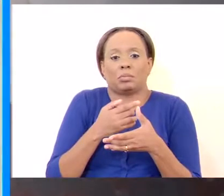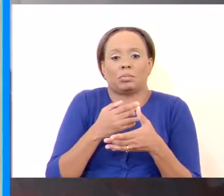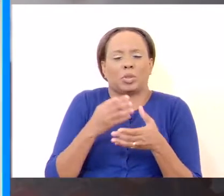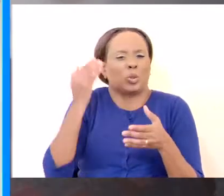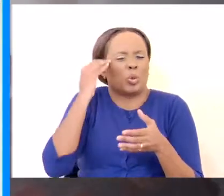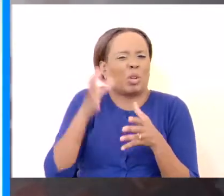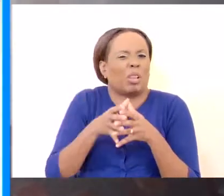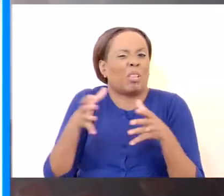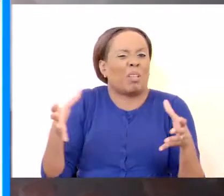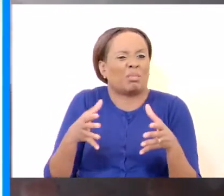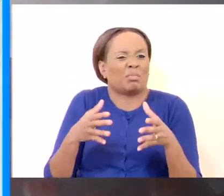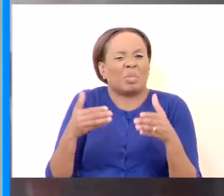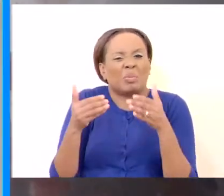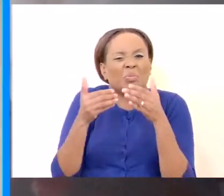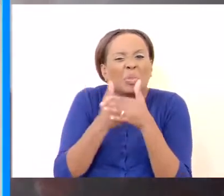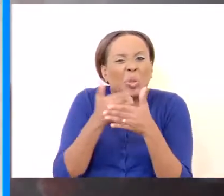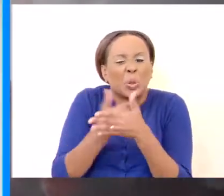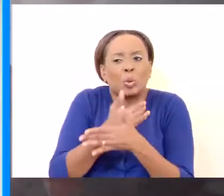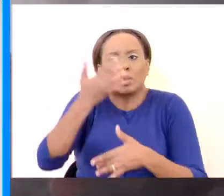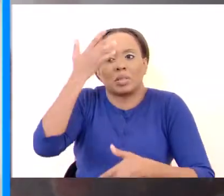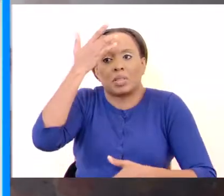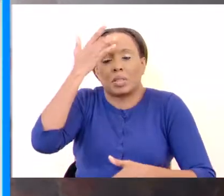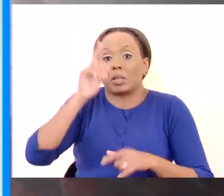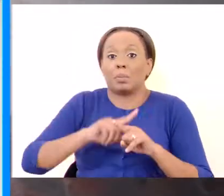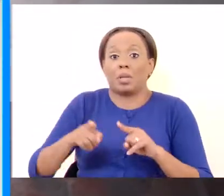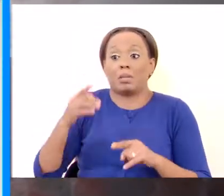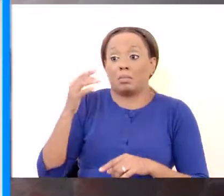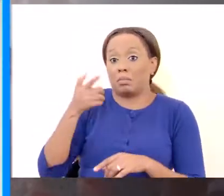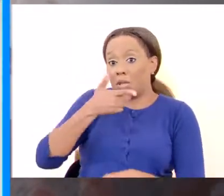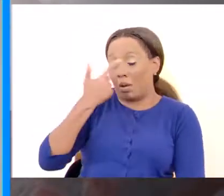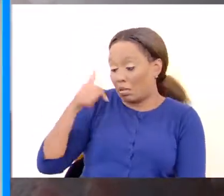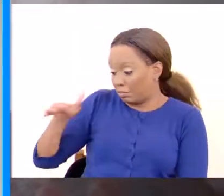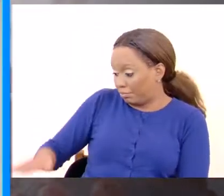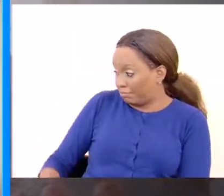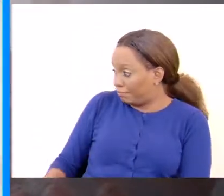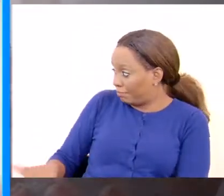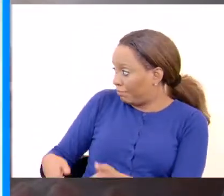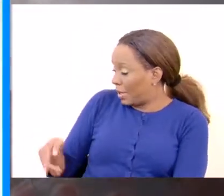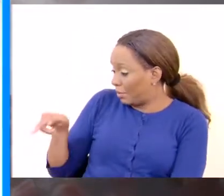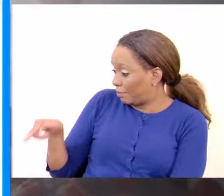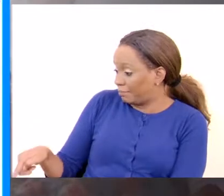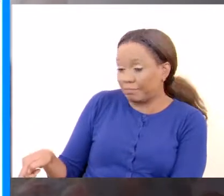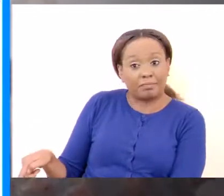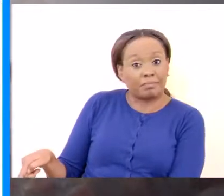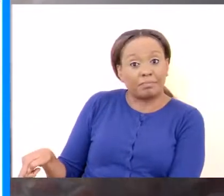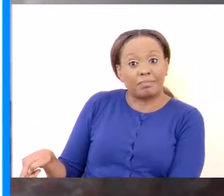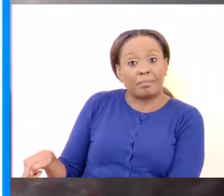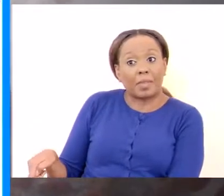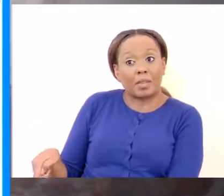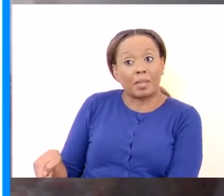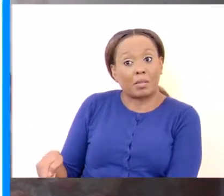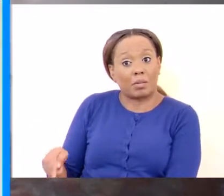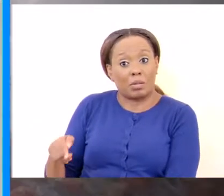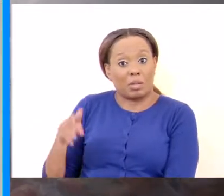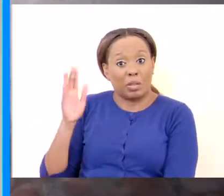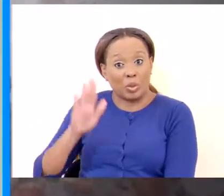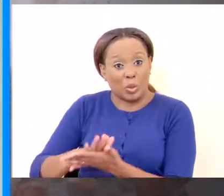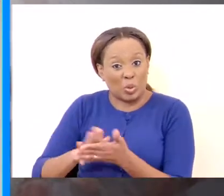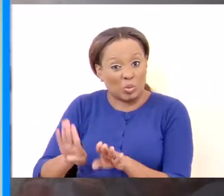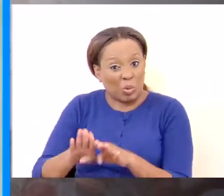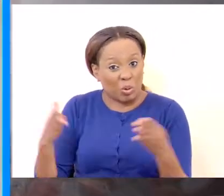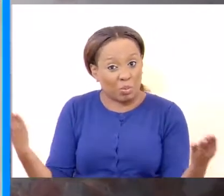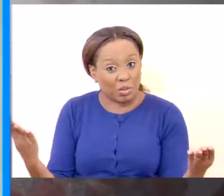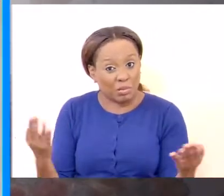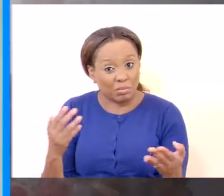possibility of school reopening even when we have herd immunity?